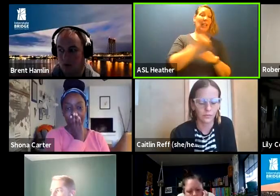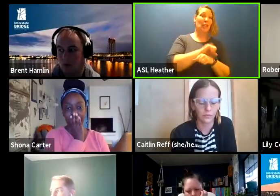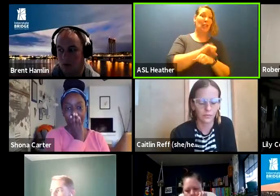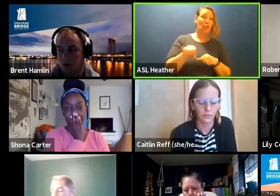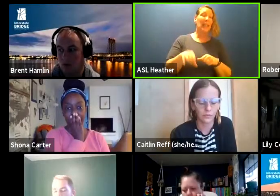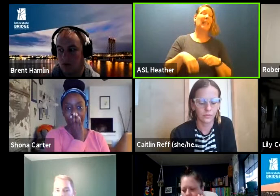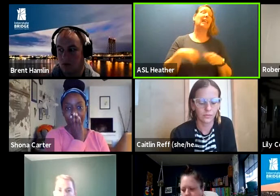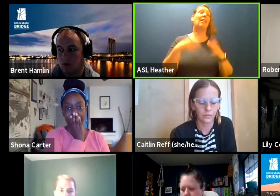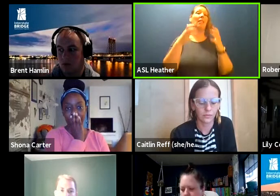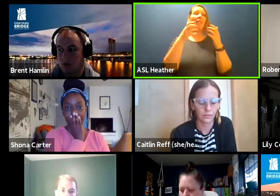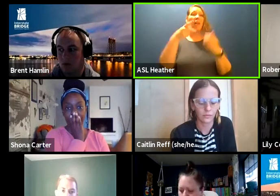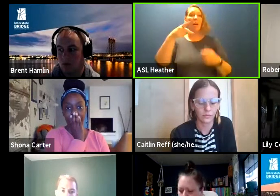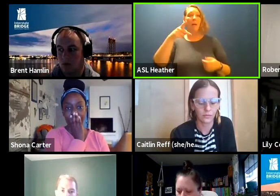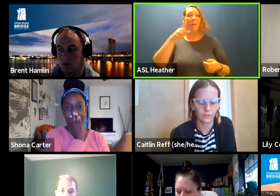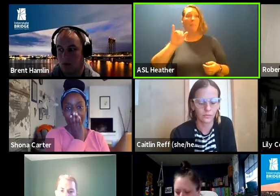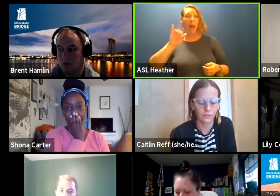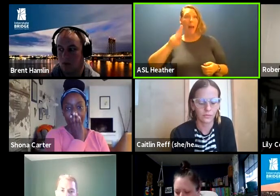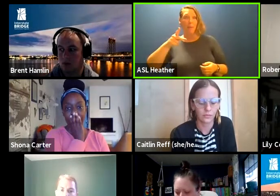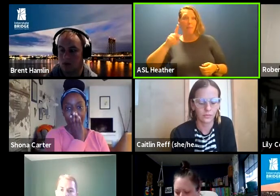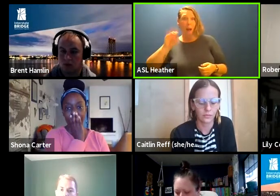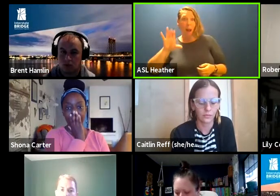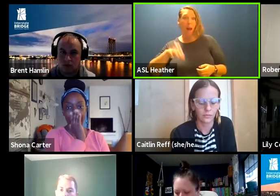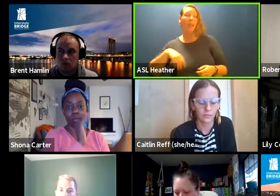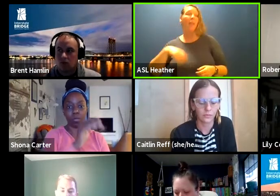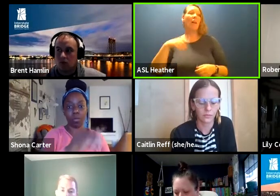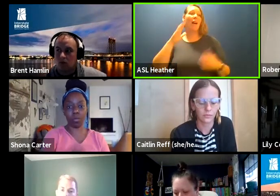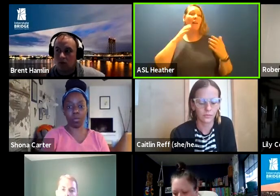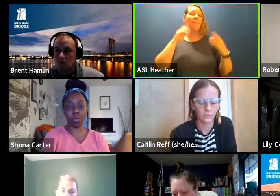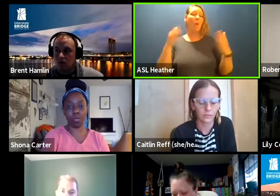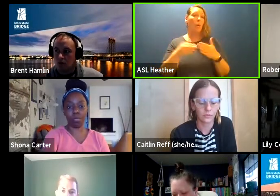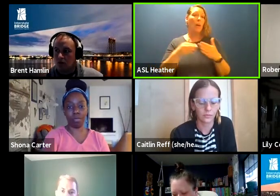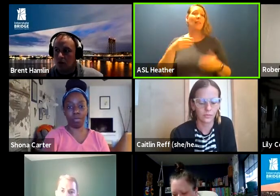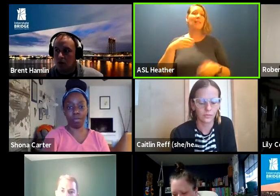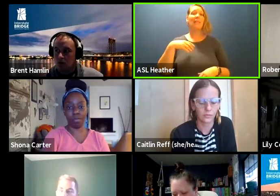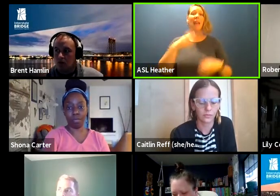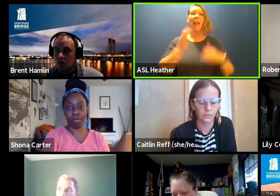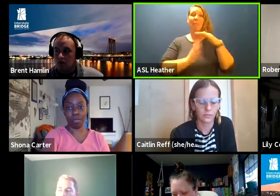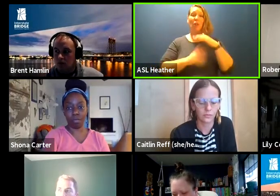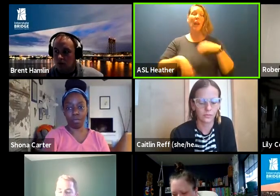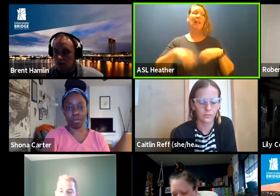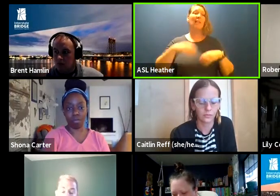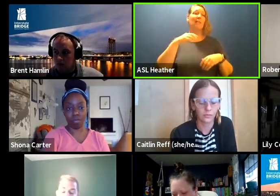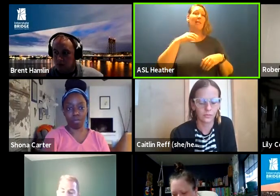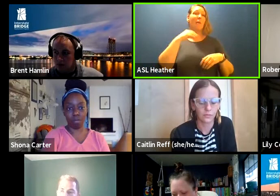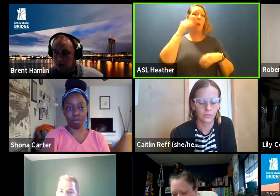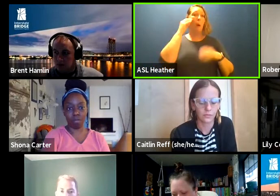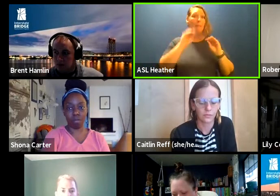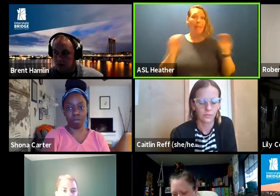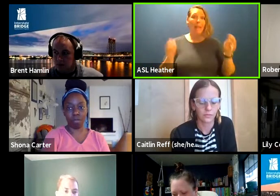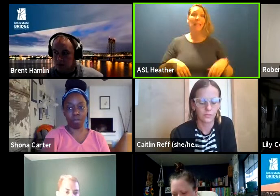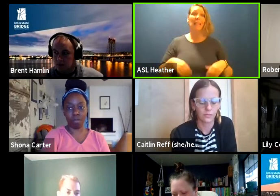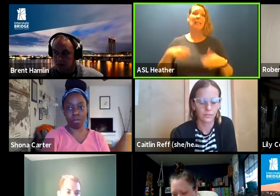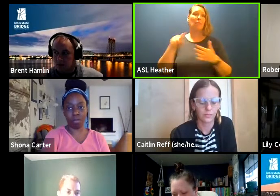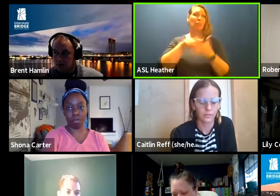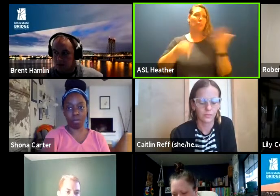industries, and other communities that we're really focused on, immigrant, homeless. I think we can find the data, or hopefully.